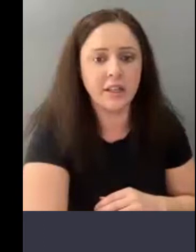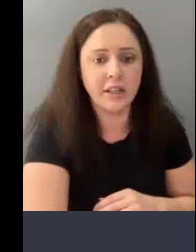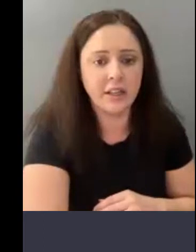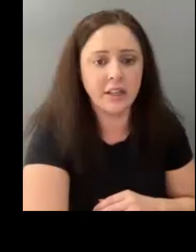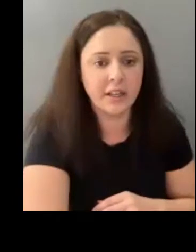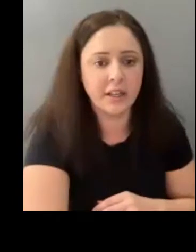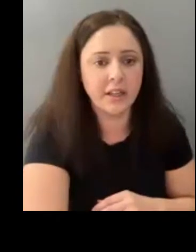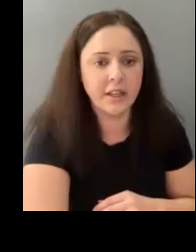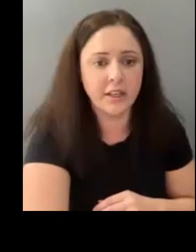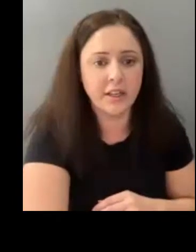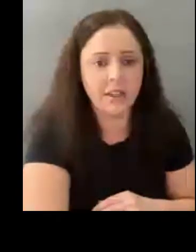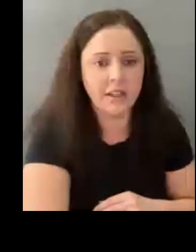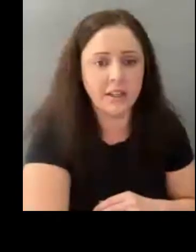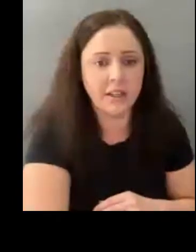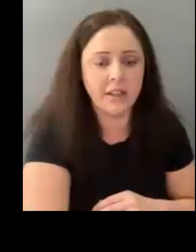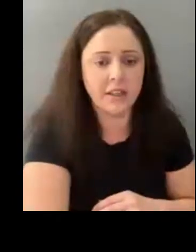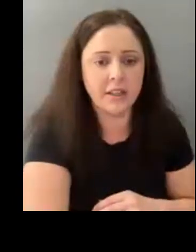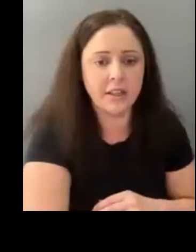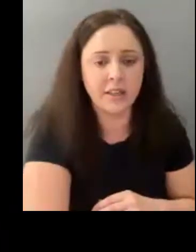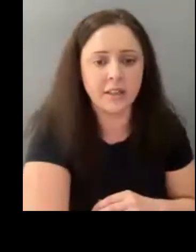Okay.